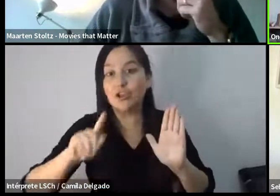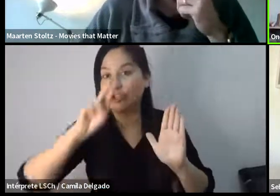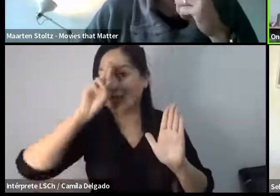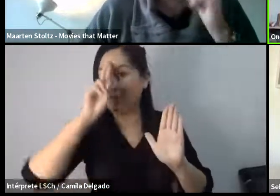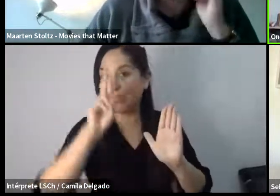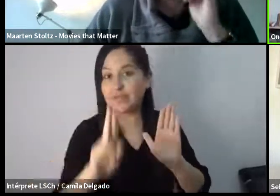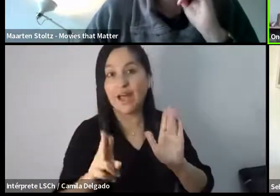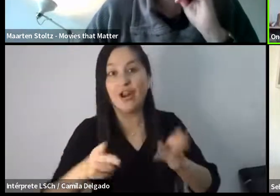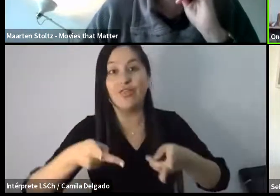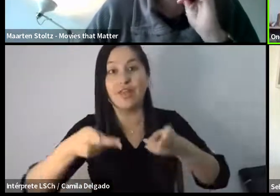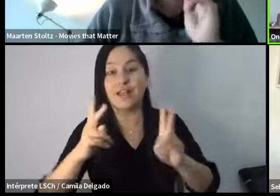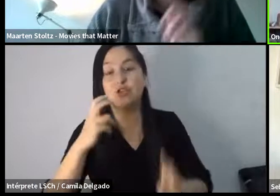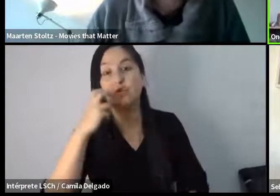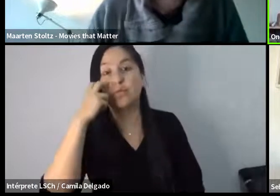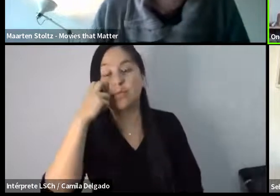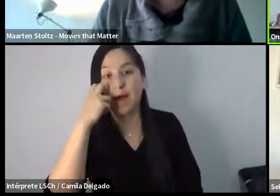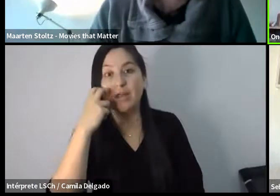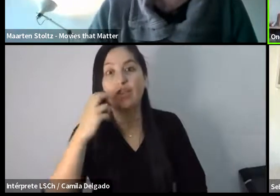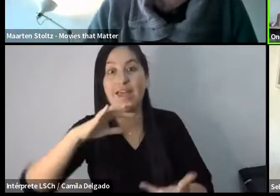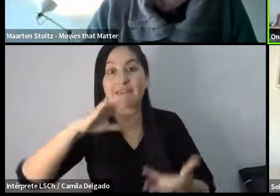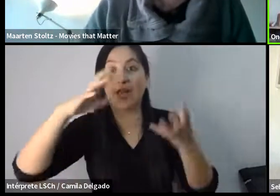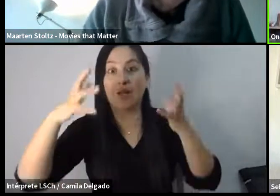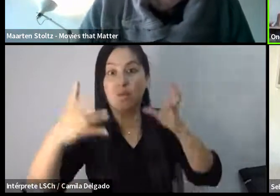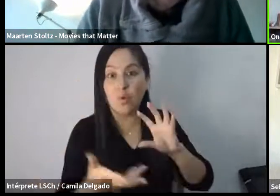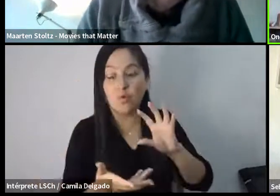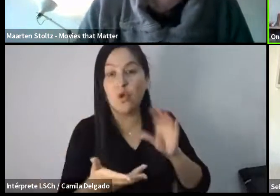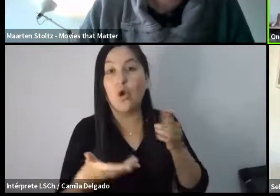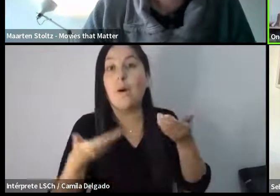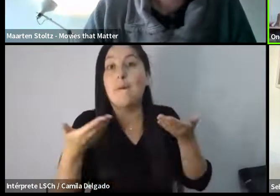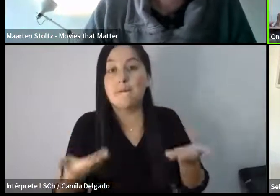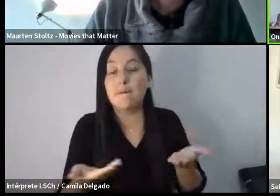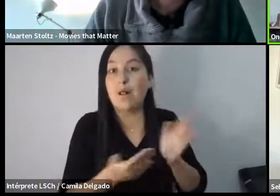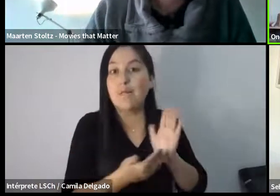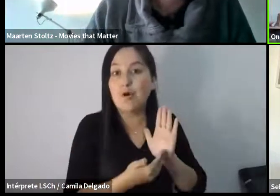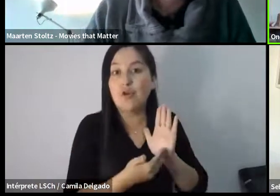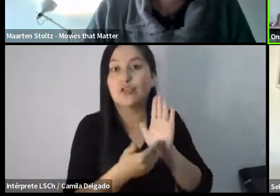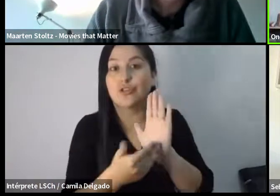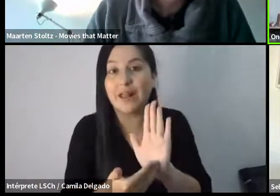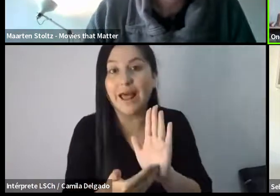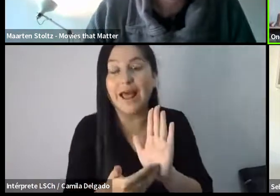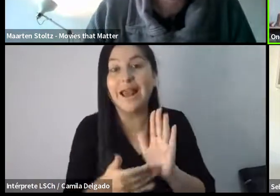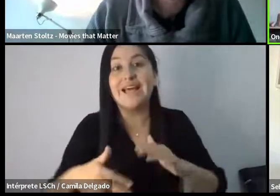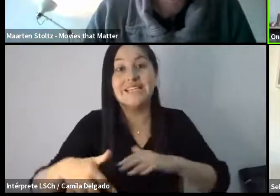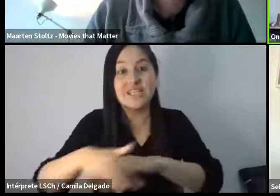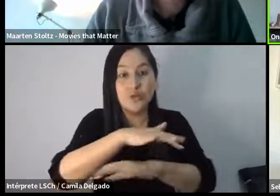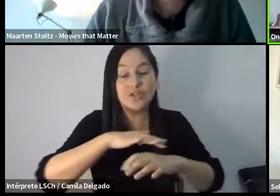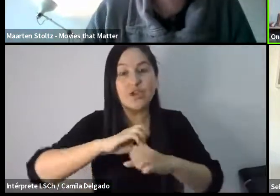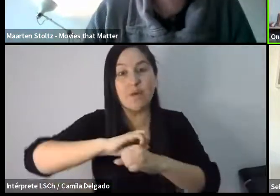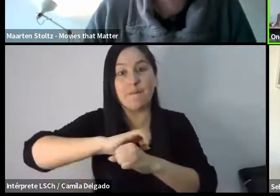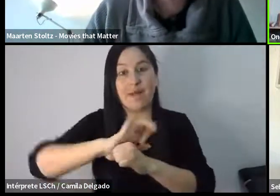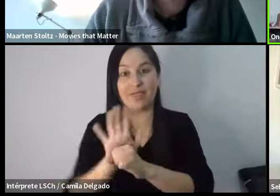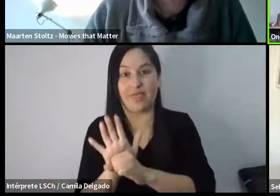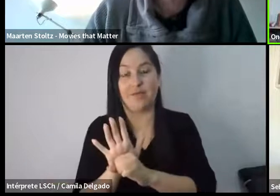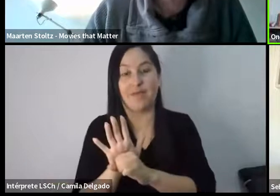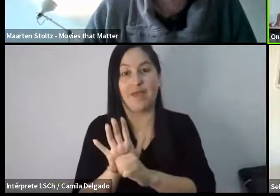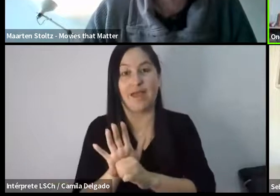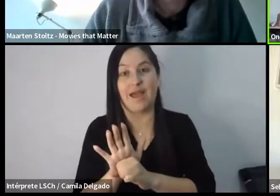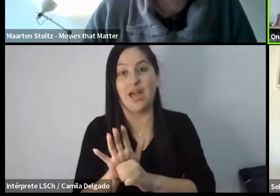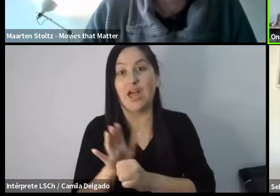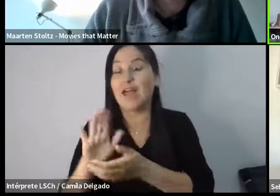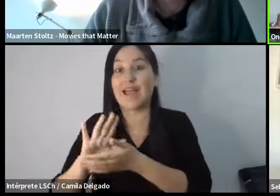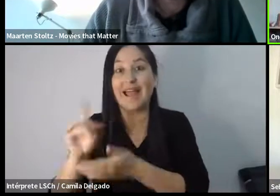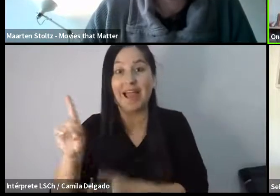partly because of the pandemic situation, because we felt that like every nation just like closed in